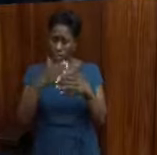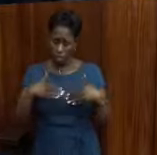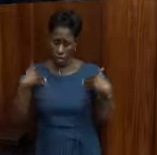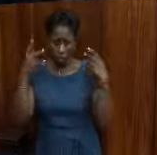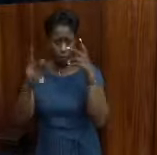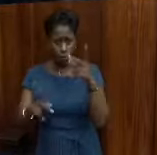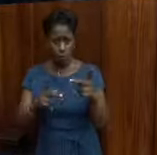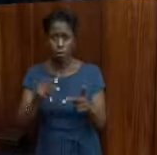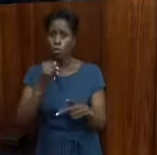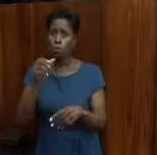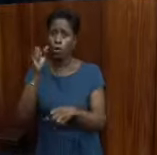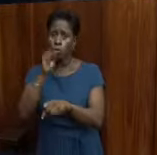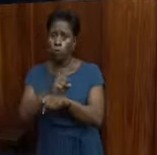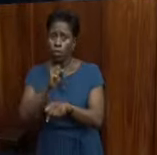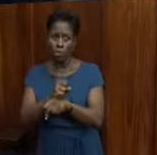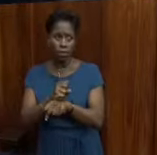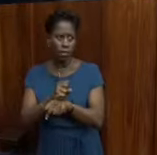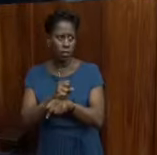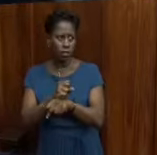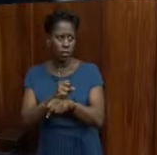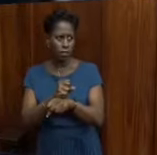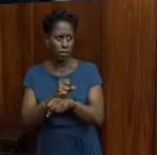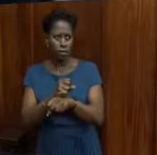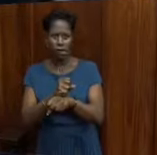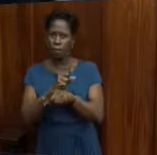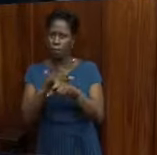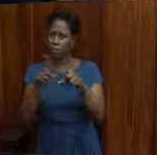to experience shortages in